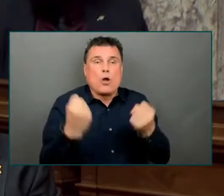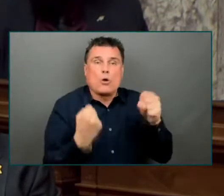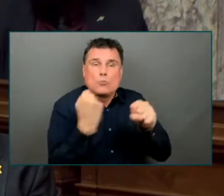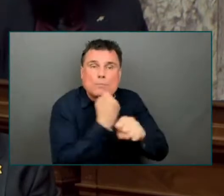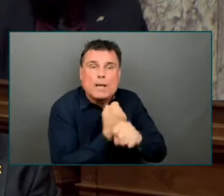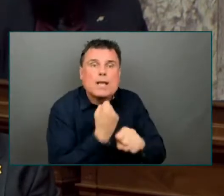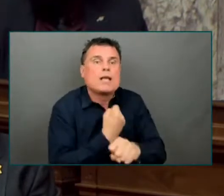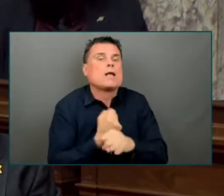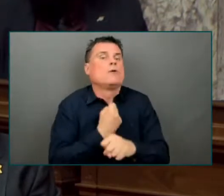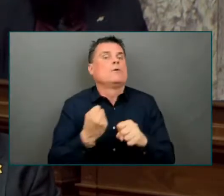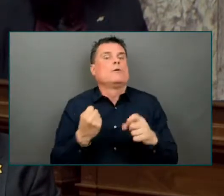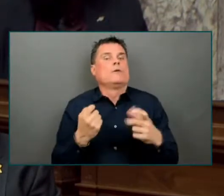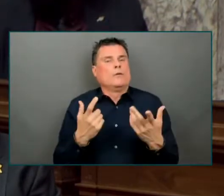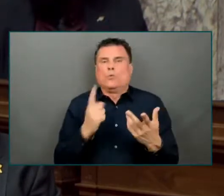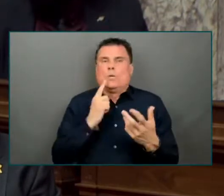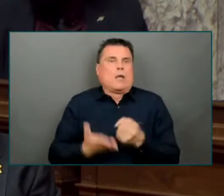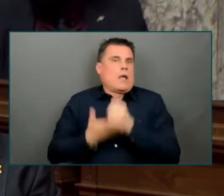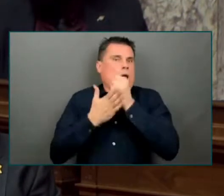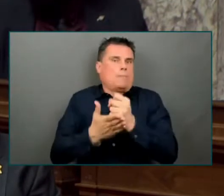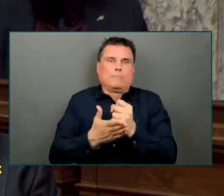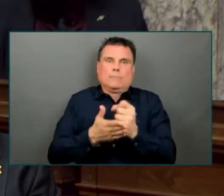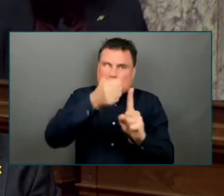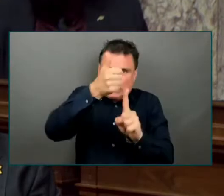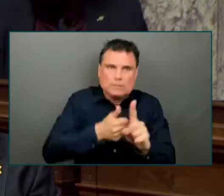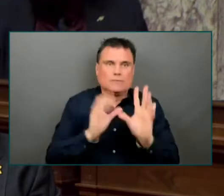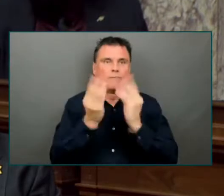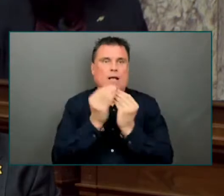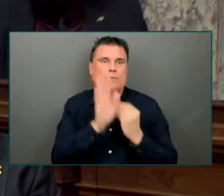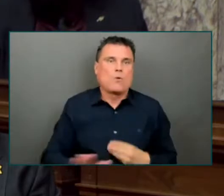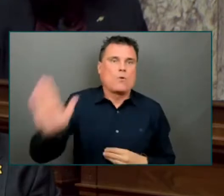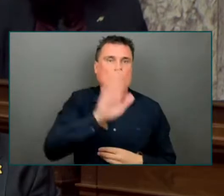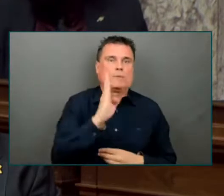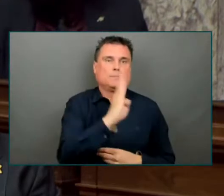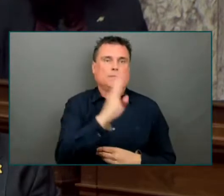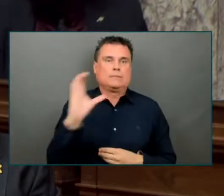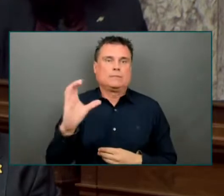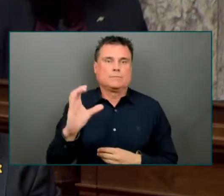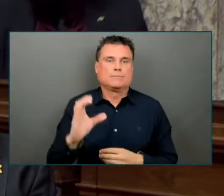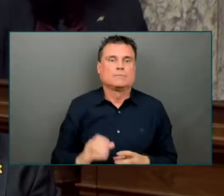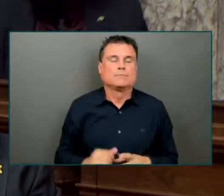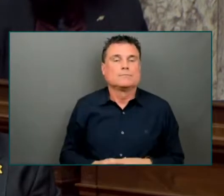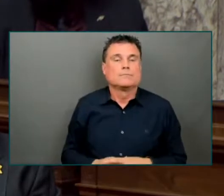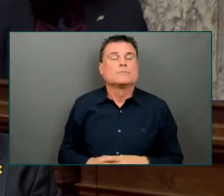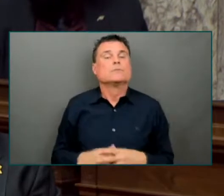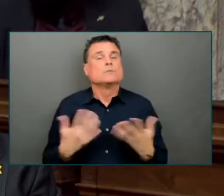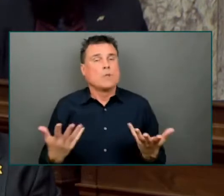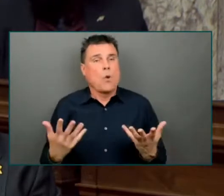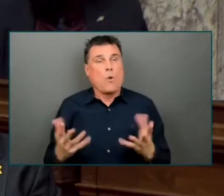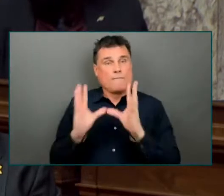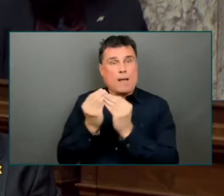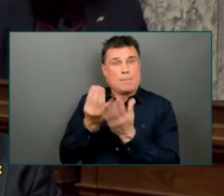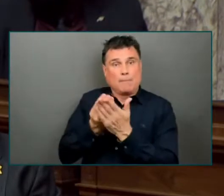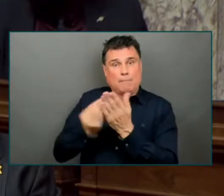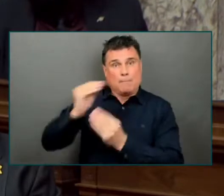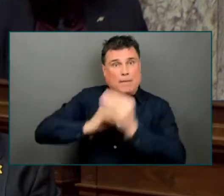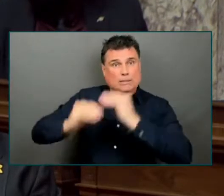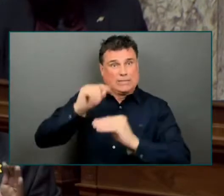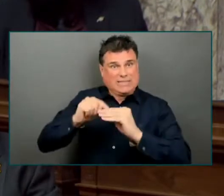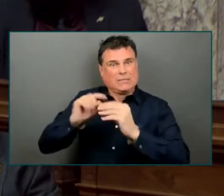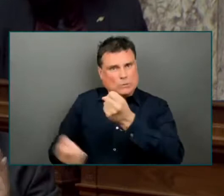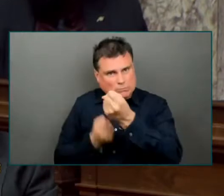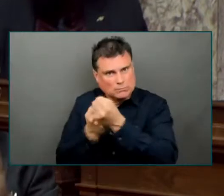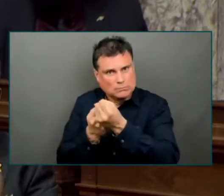future. Starting in the fall, those aged 12 and under will be able to ride transit for